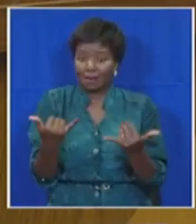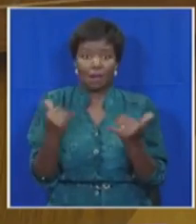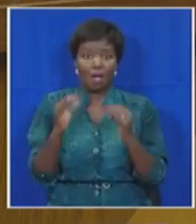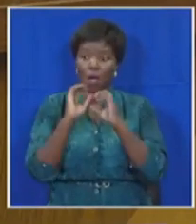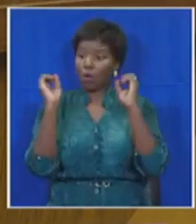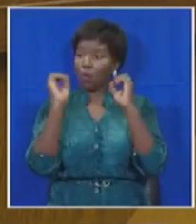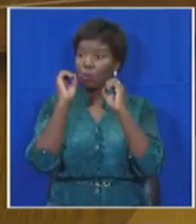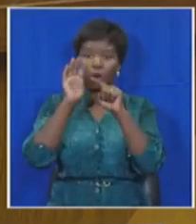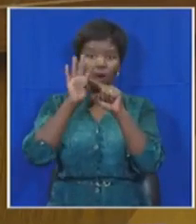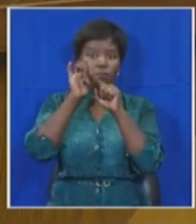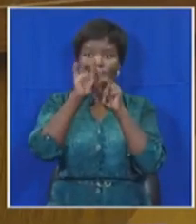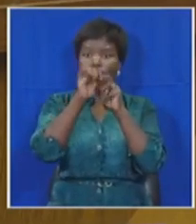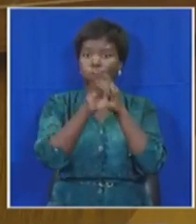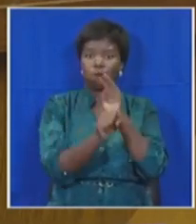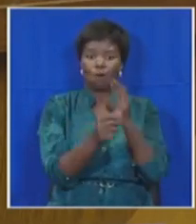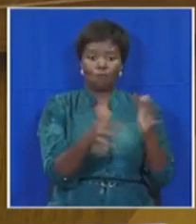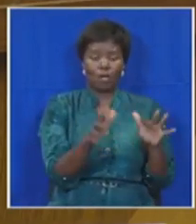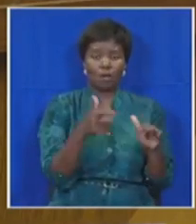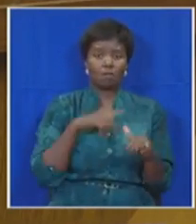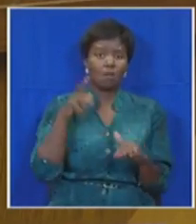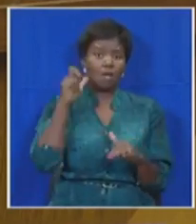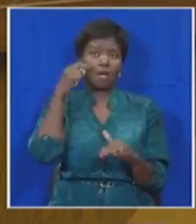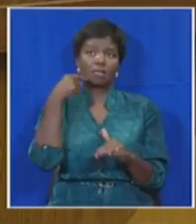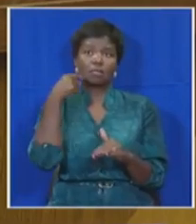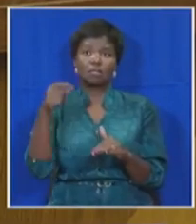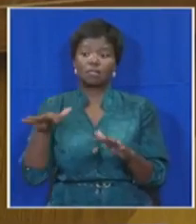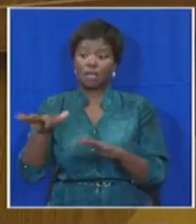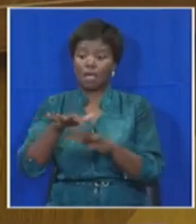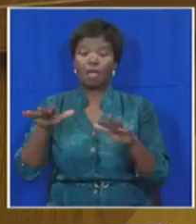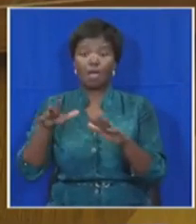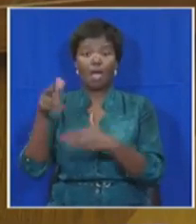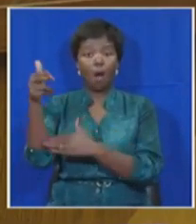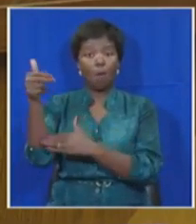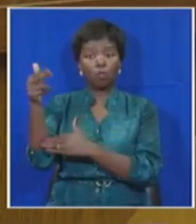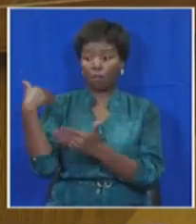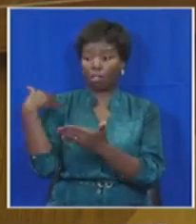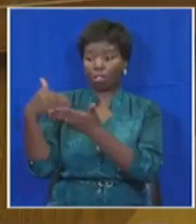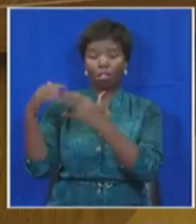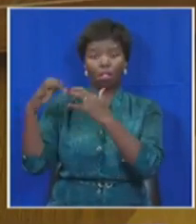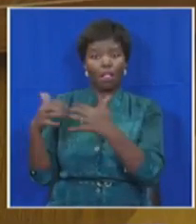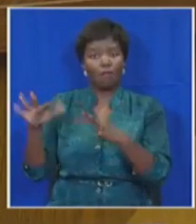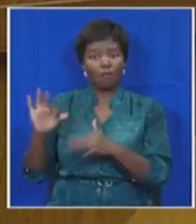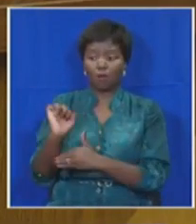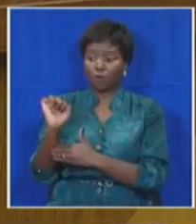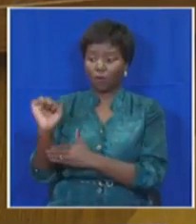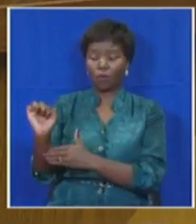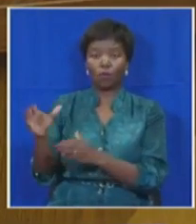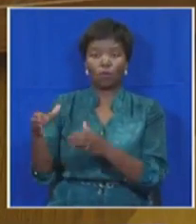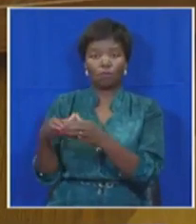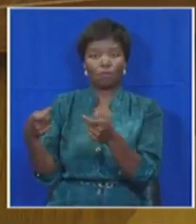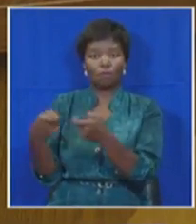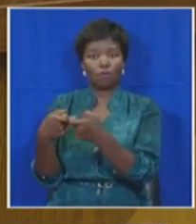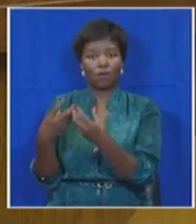in her province, but I hear that the Horseshoe Motel got pretty broken up this weekend with your factional fight with Mr.